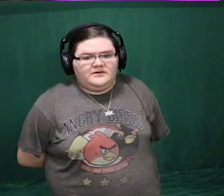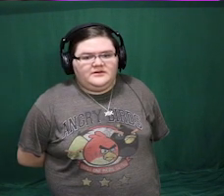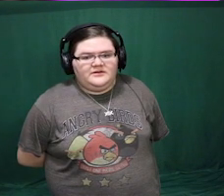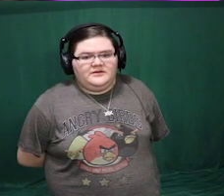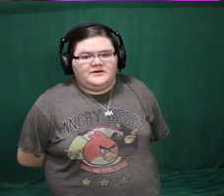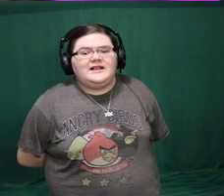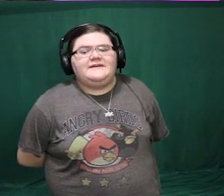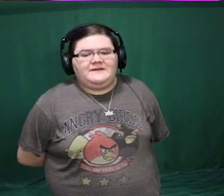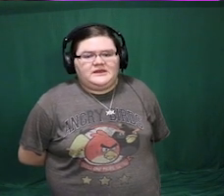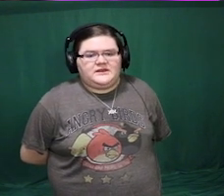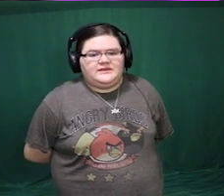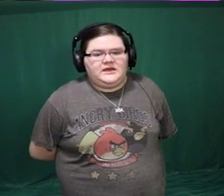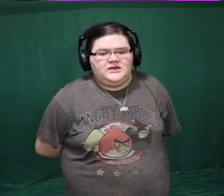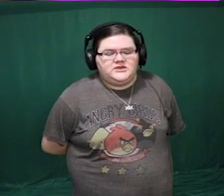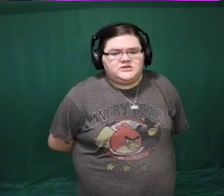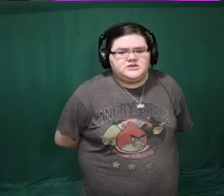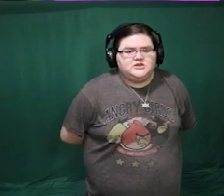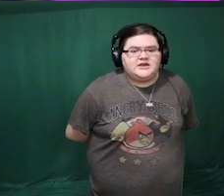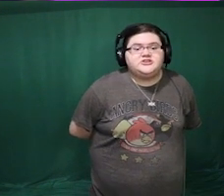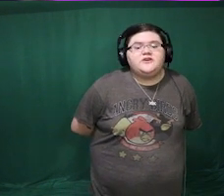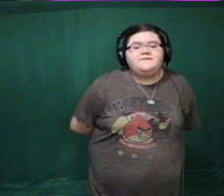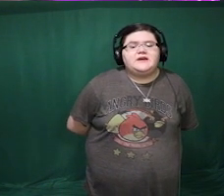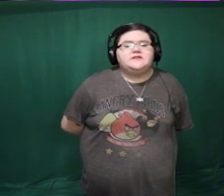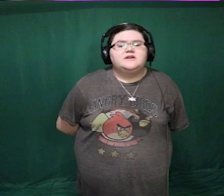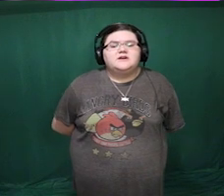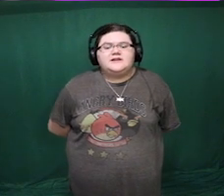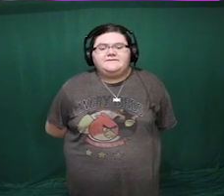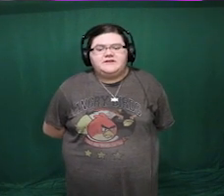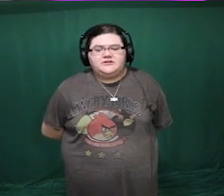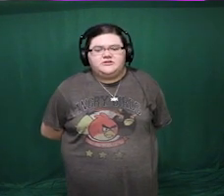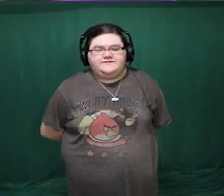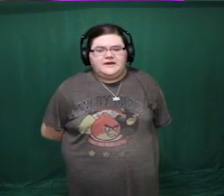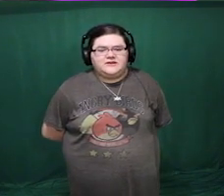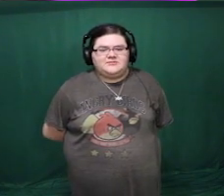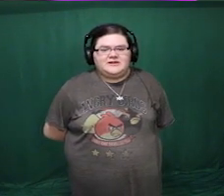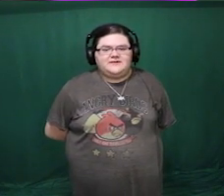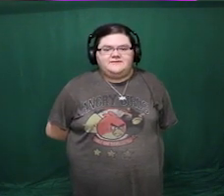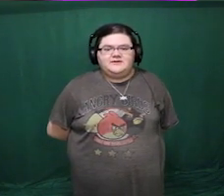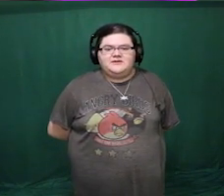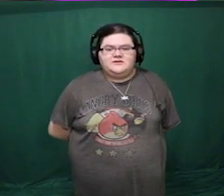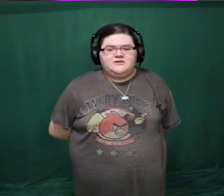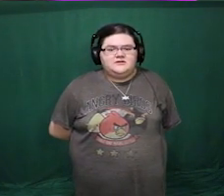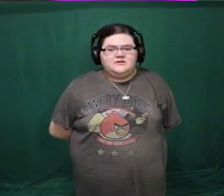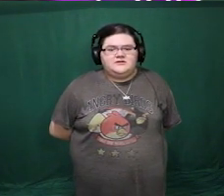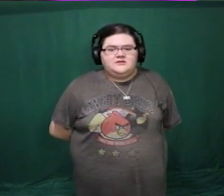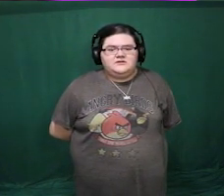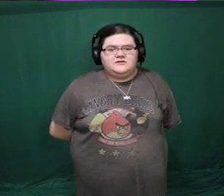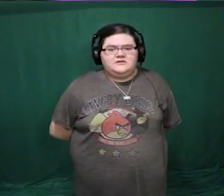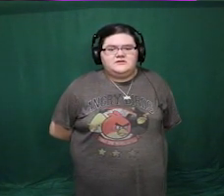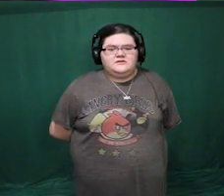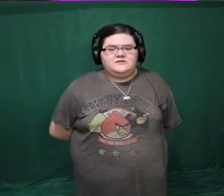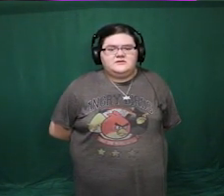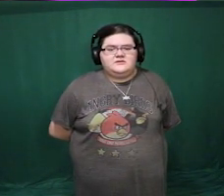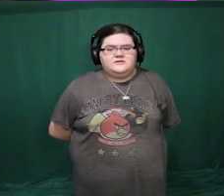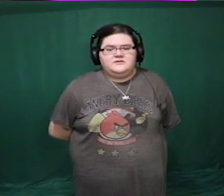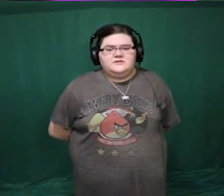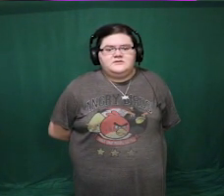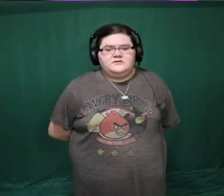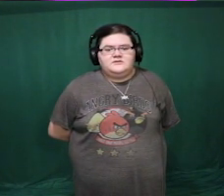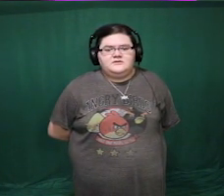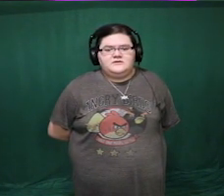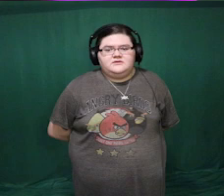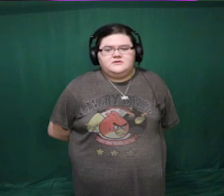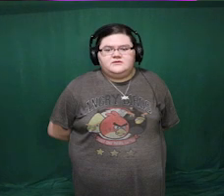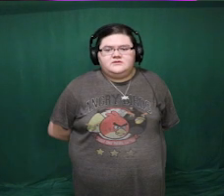Yes. Clayface, I think. And Two-Face. Surely. Clayface and Two-Face, I believe. Yeah, God bless. Come on.